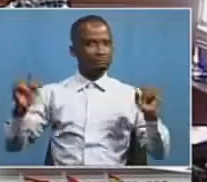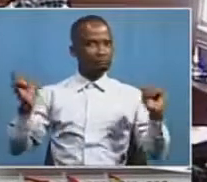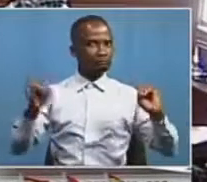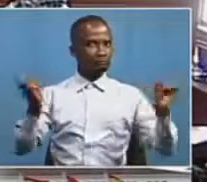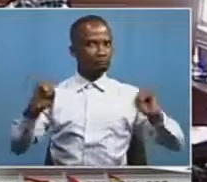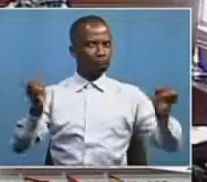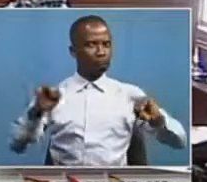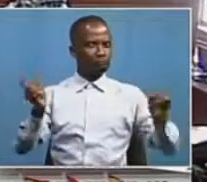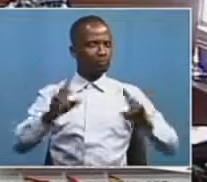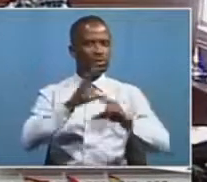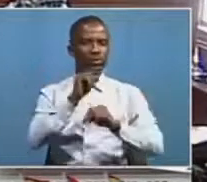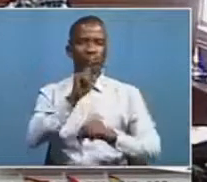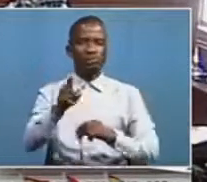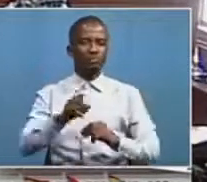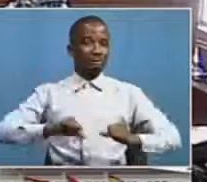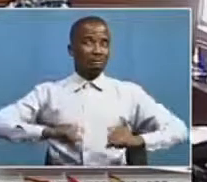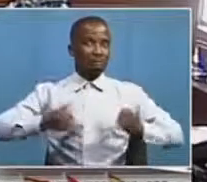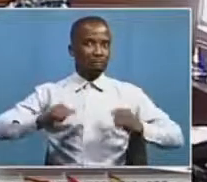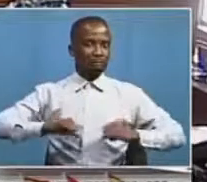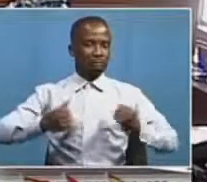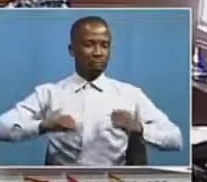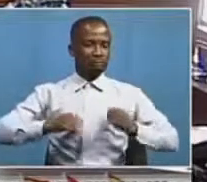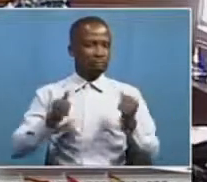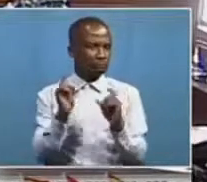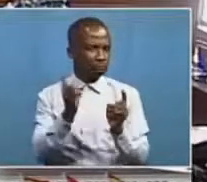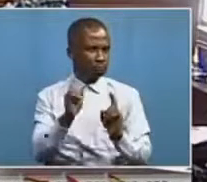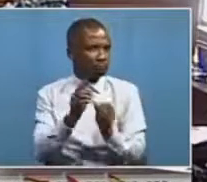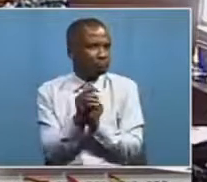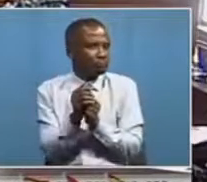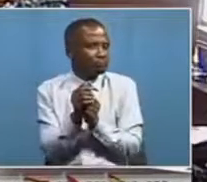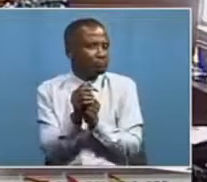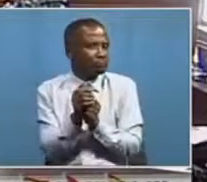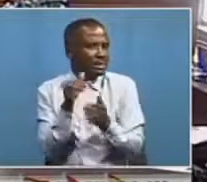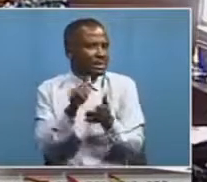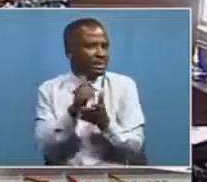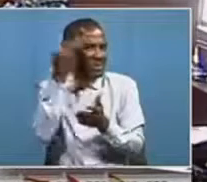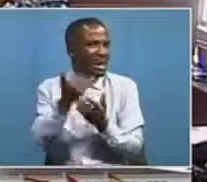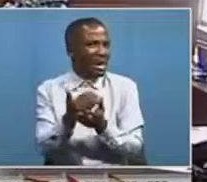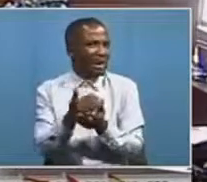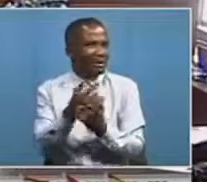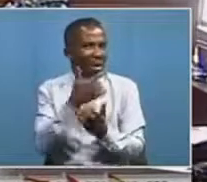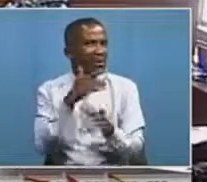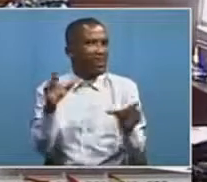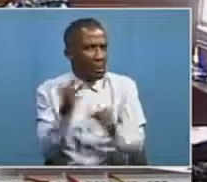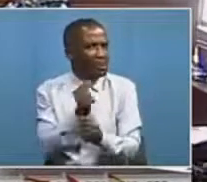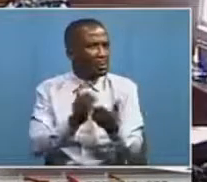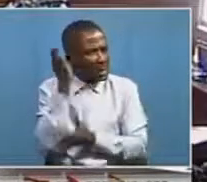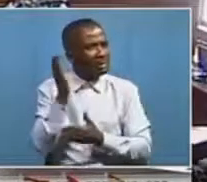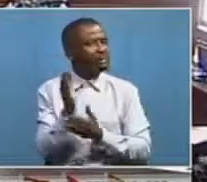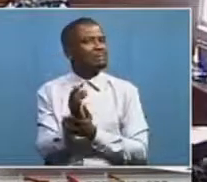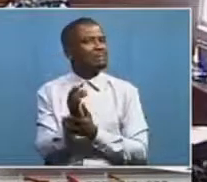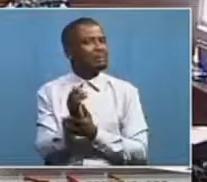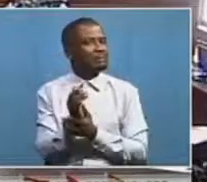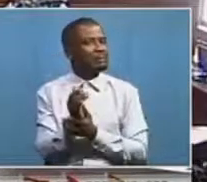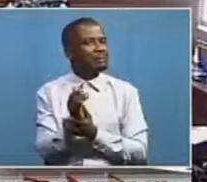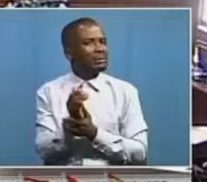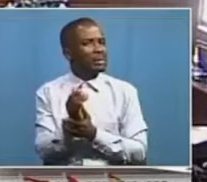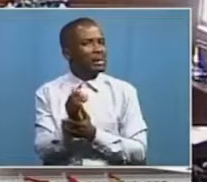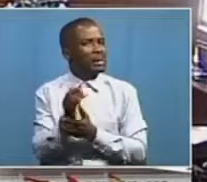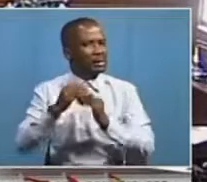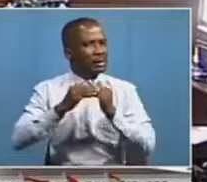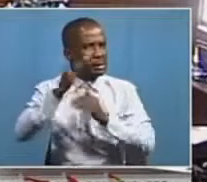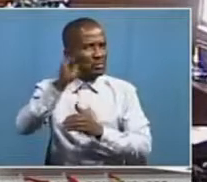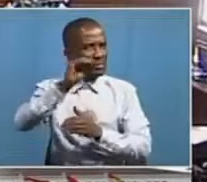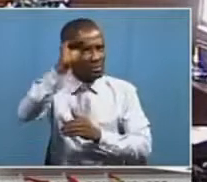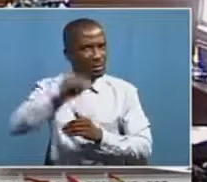data as presented in the declaration, the second respondent did not obtain more than 50% of the valid vote cast in presidential elections held